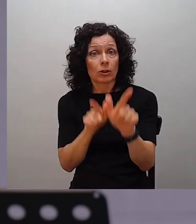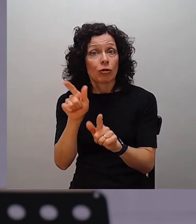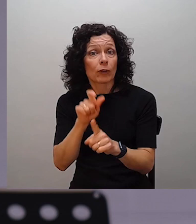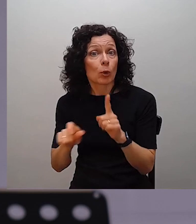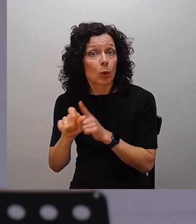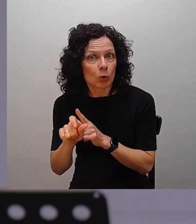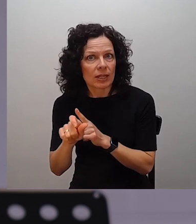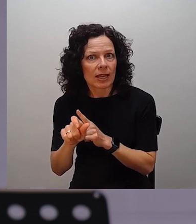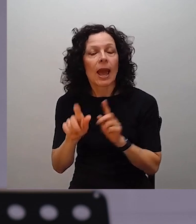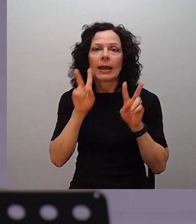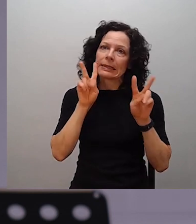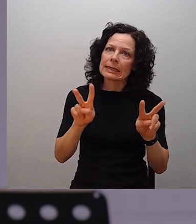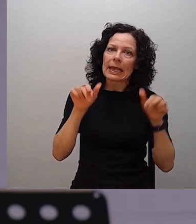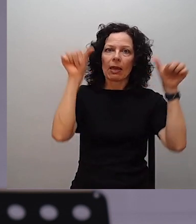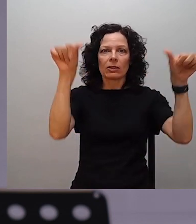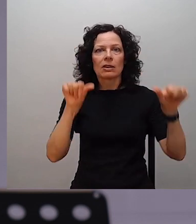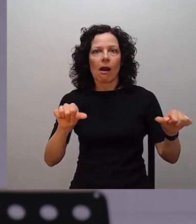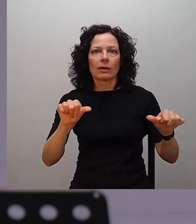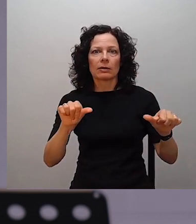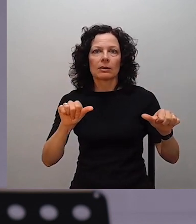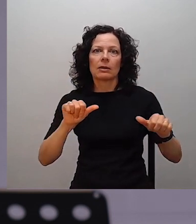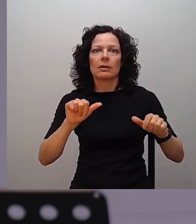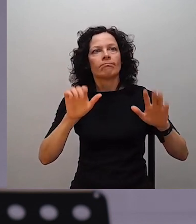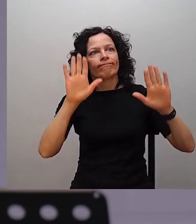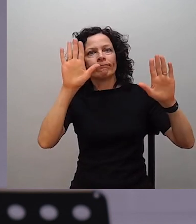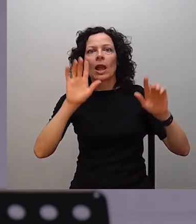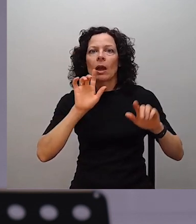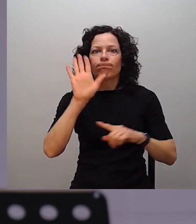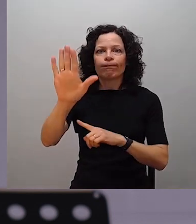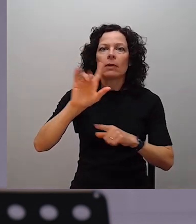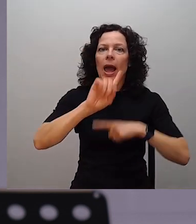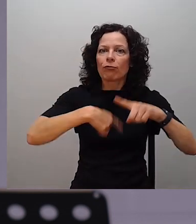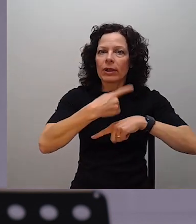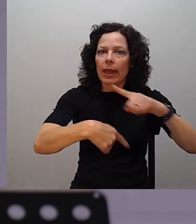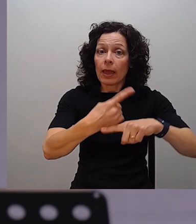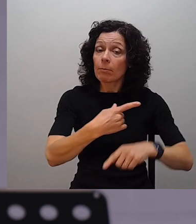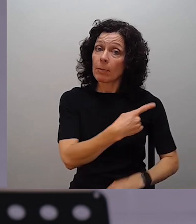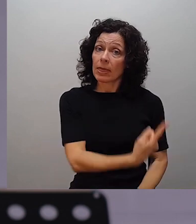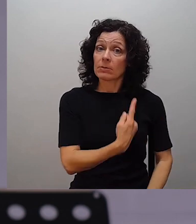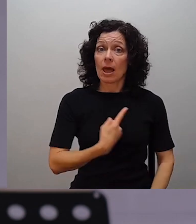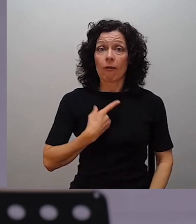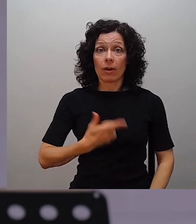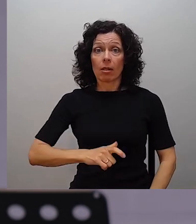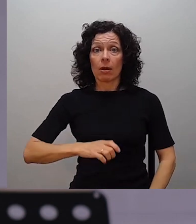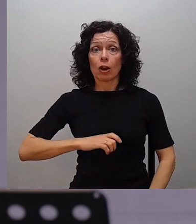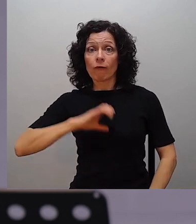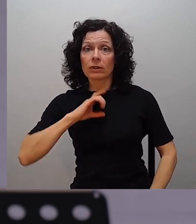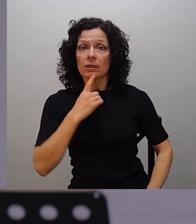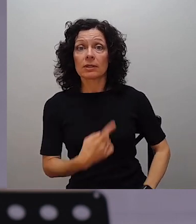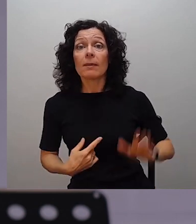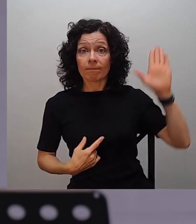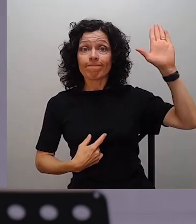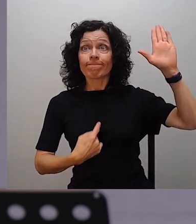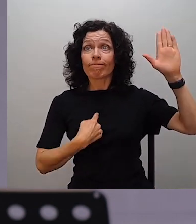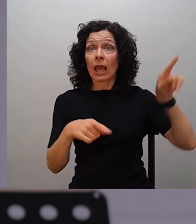the signages that we put up every June, and might then just self-declare and say, actually, I am from the